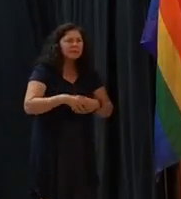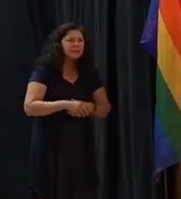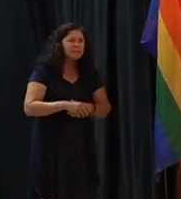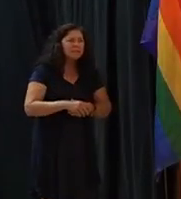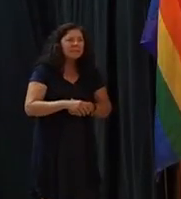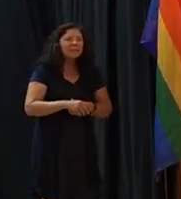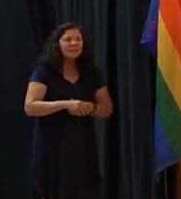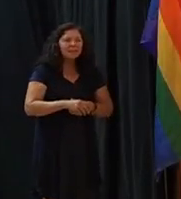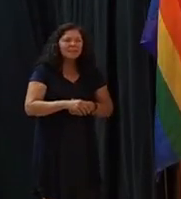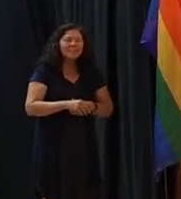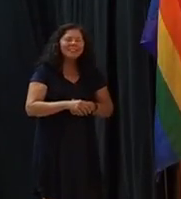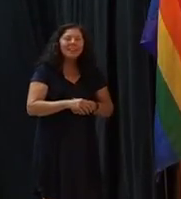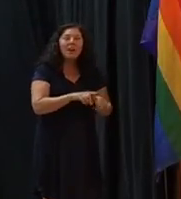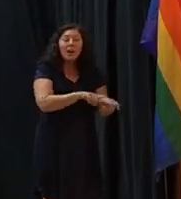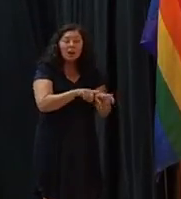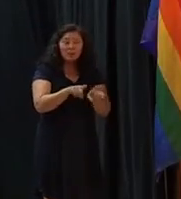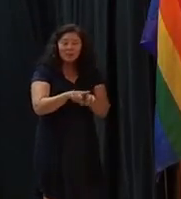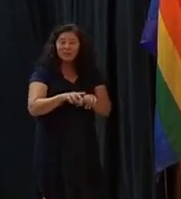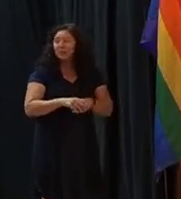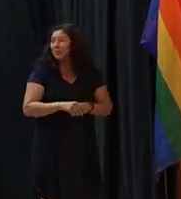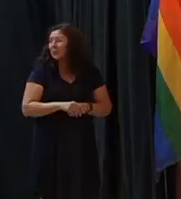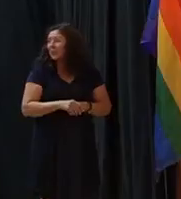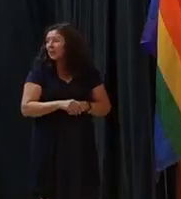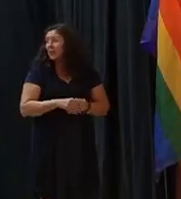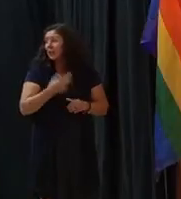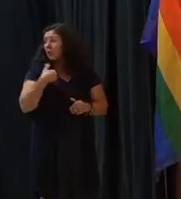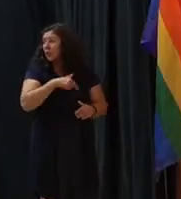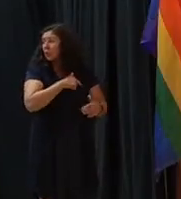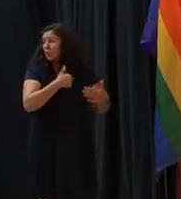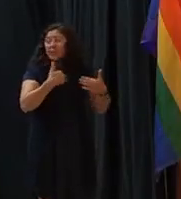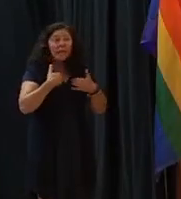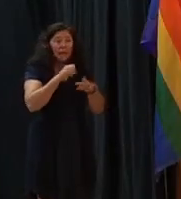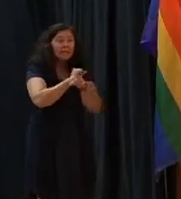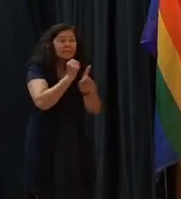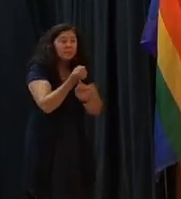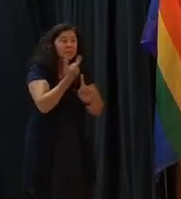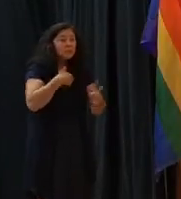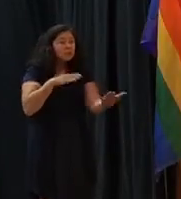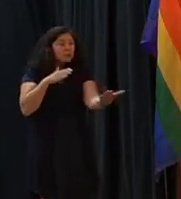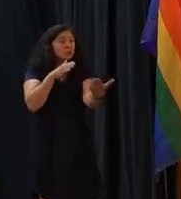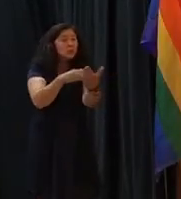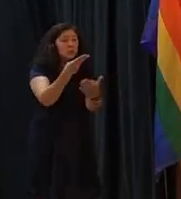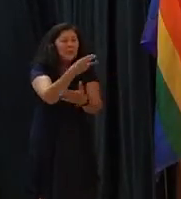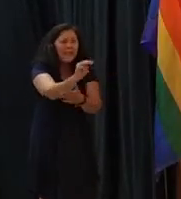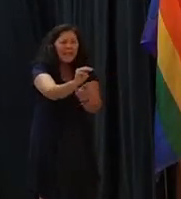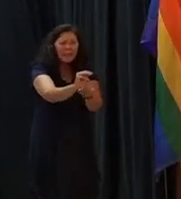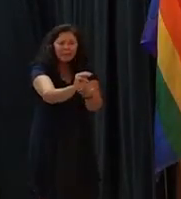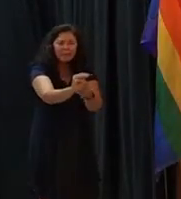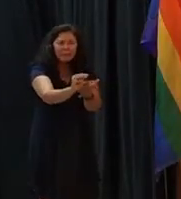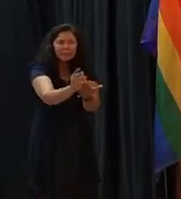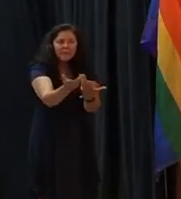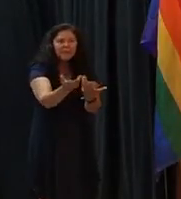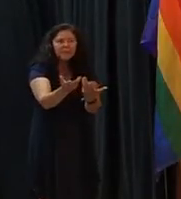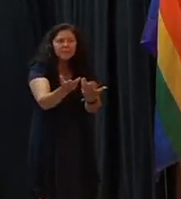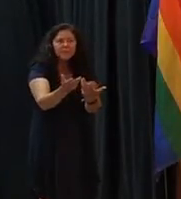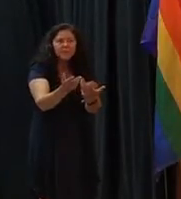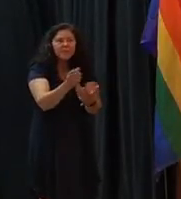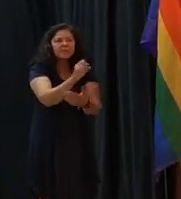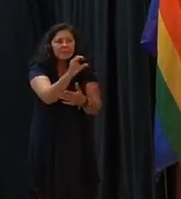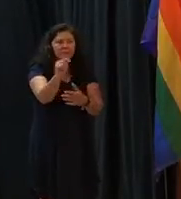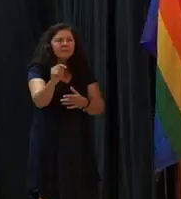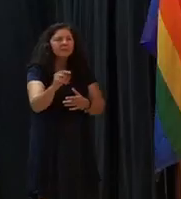thing I would like to know is, I would like to say, we have a case, actually, we sued him. The case is going on, I don't know